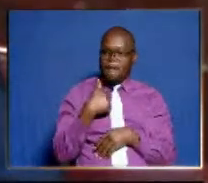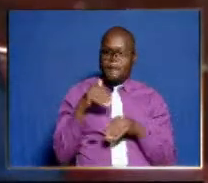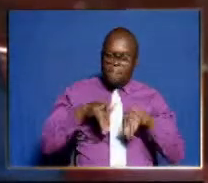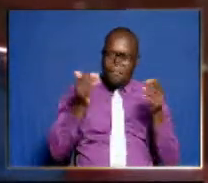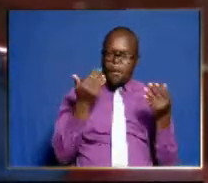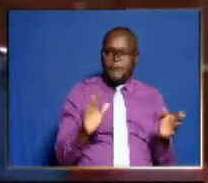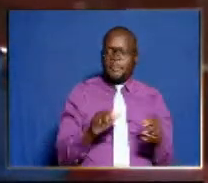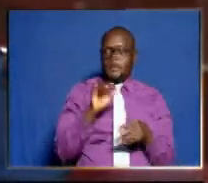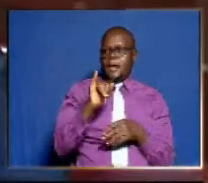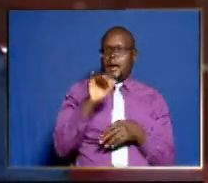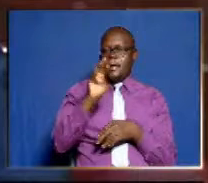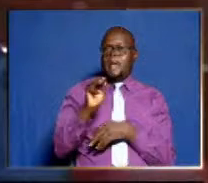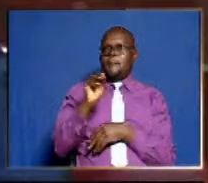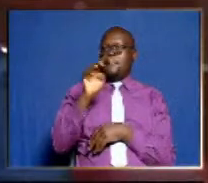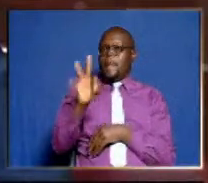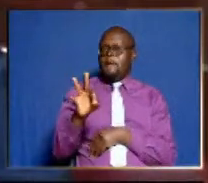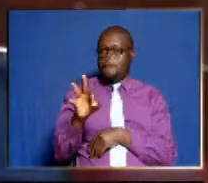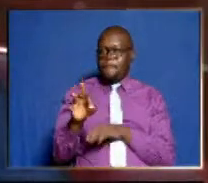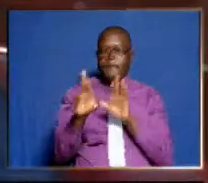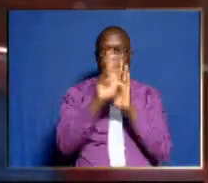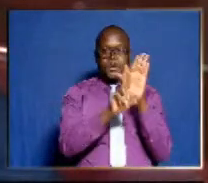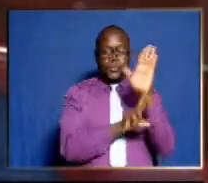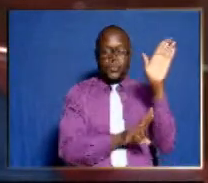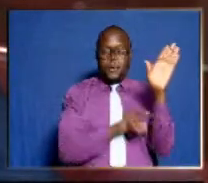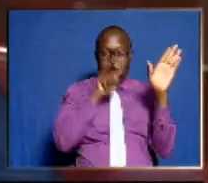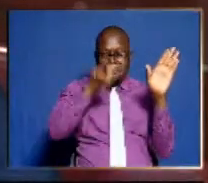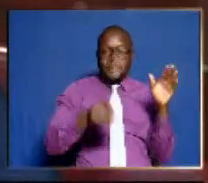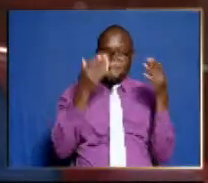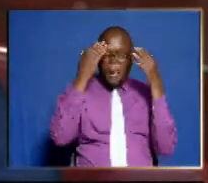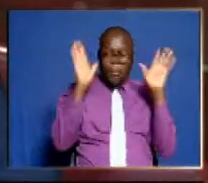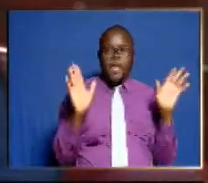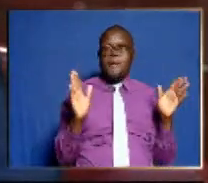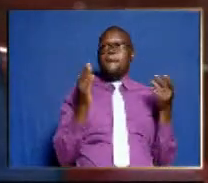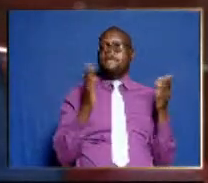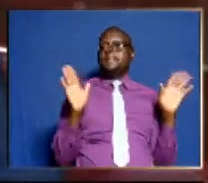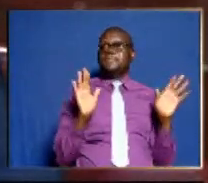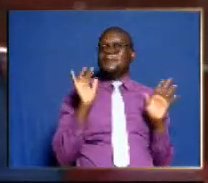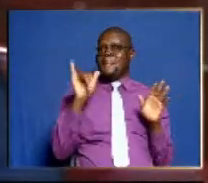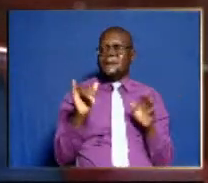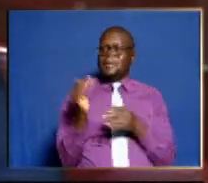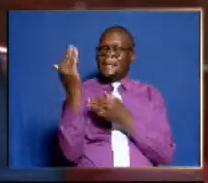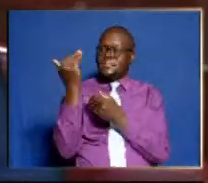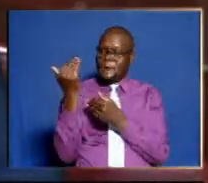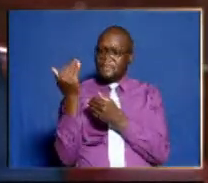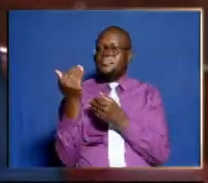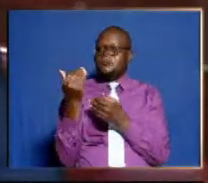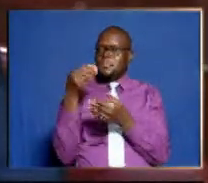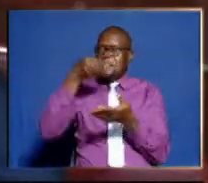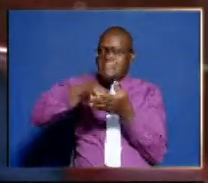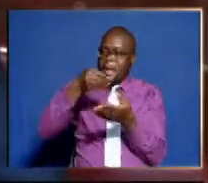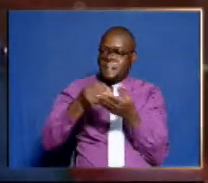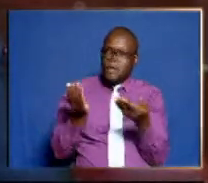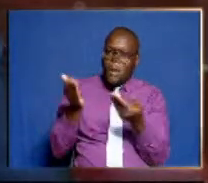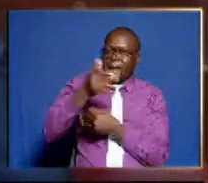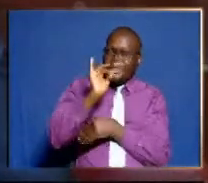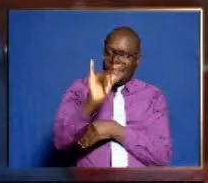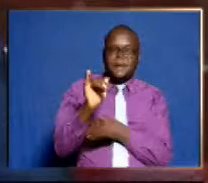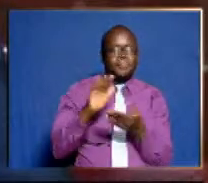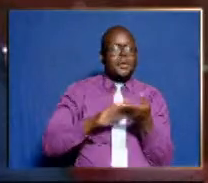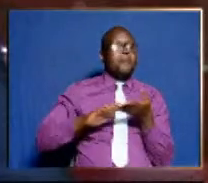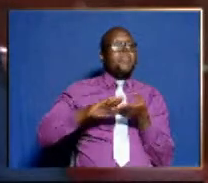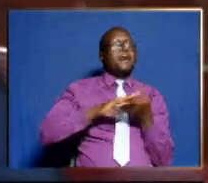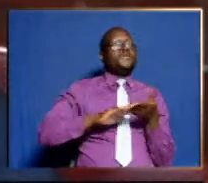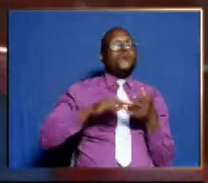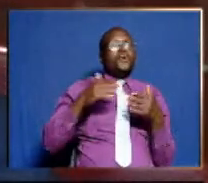with the IMF benchmark, it should be noted that the expected revenue performance is based